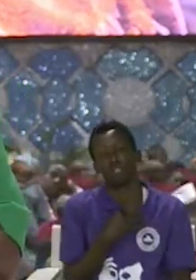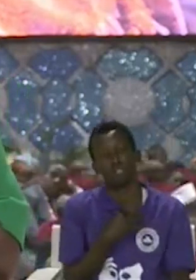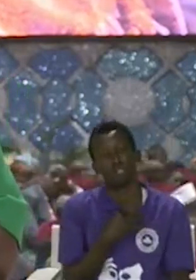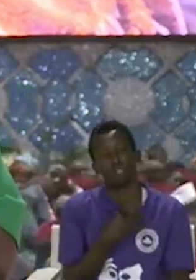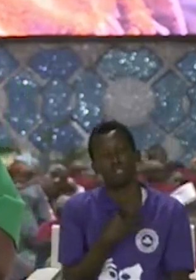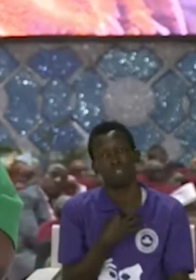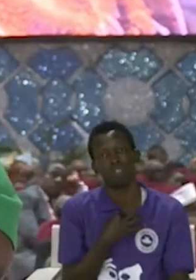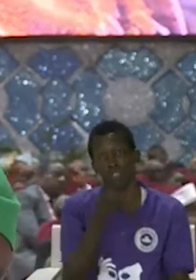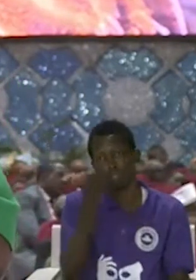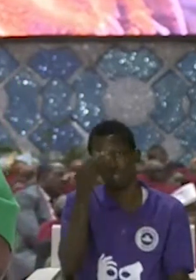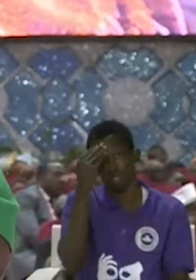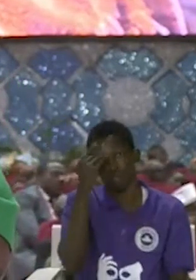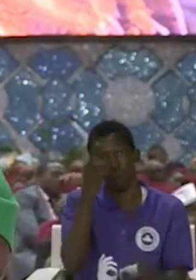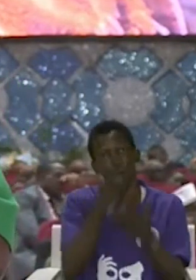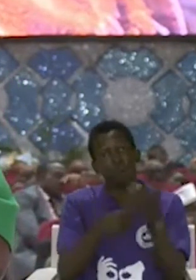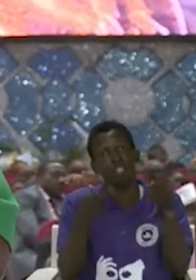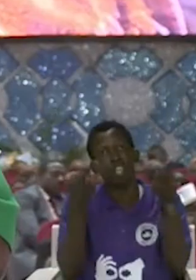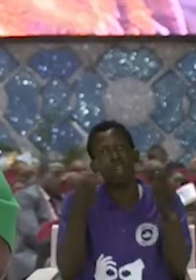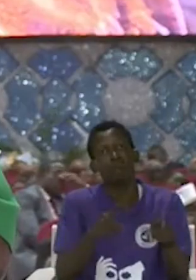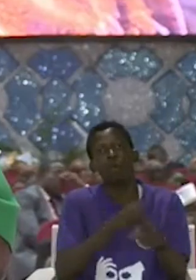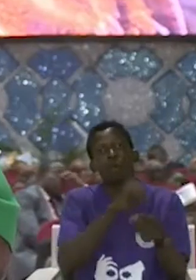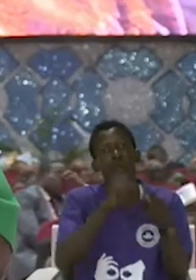You know what followed when Papa woke up?